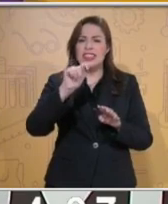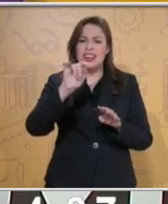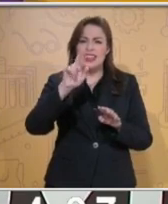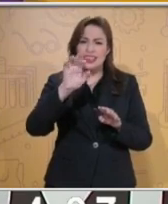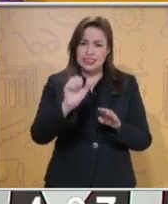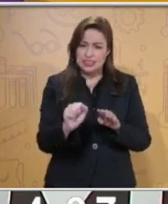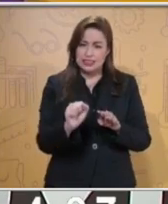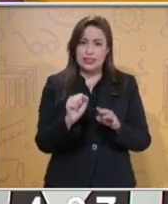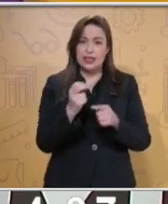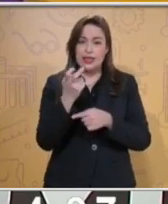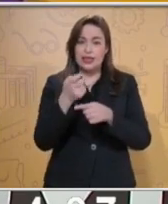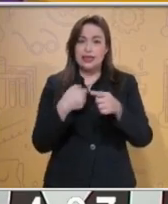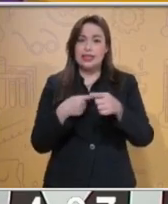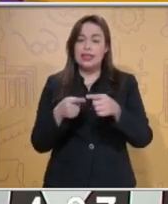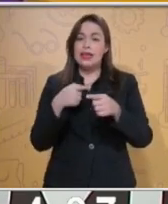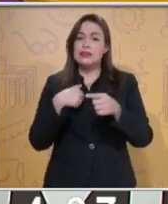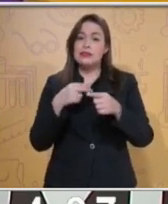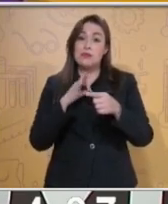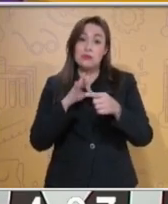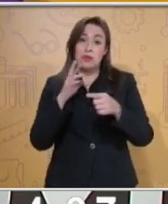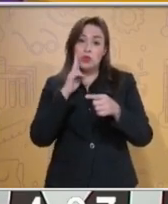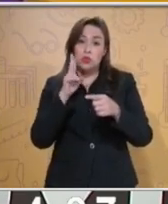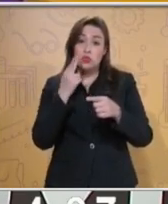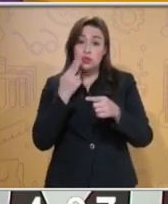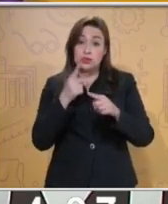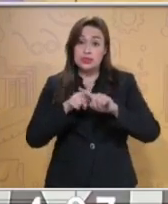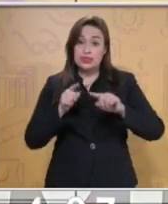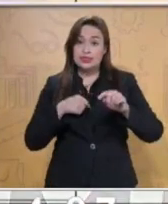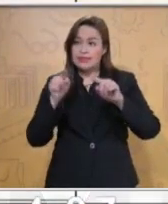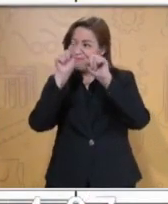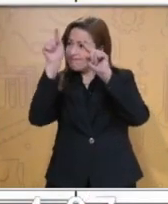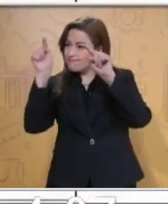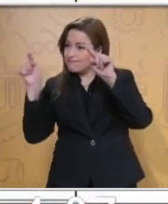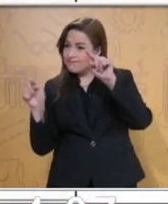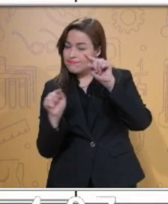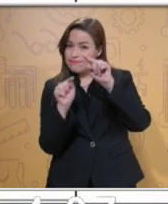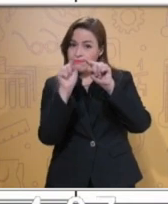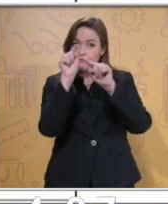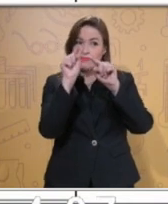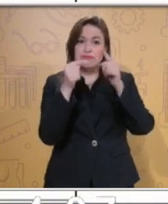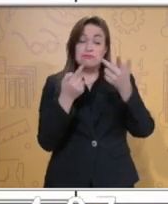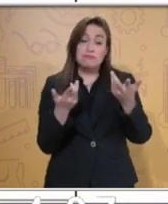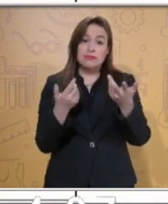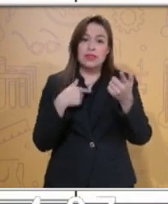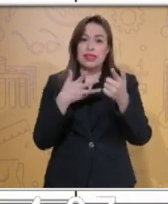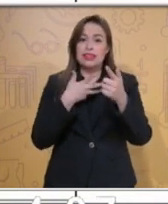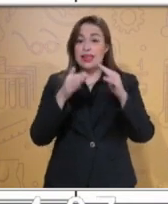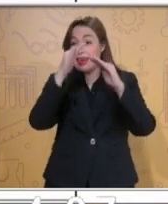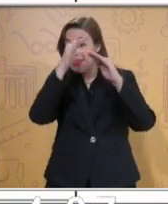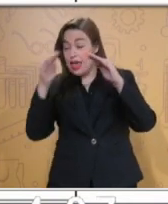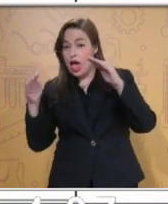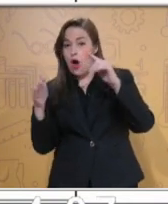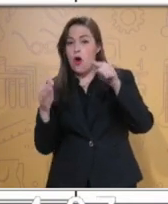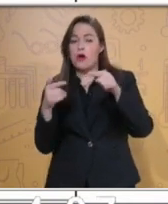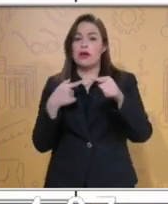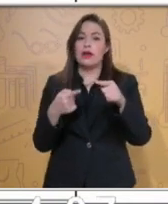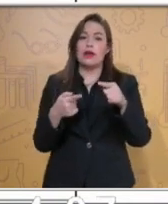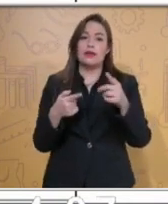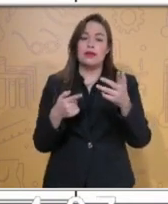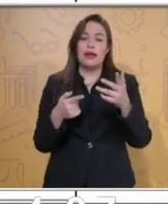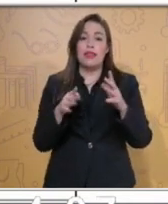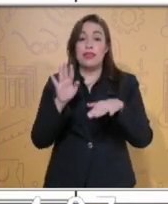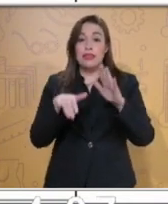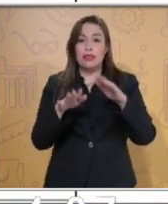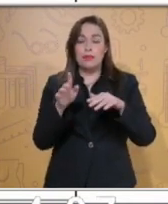with 2 panels or frames. Also, they are using diagonal lines and straight lines on the